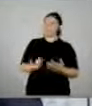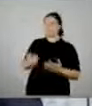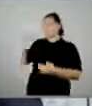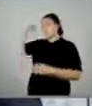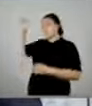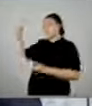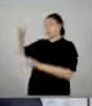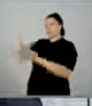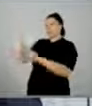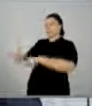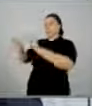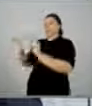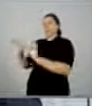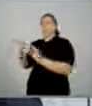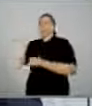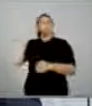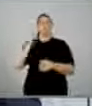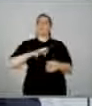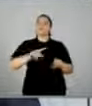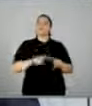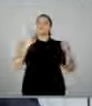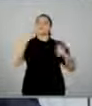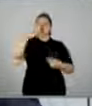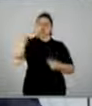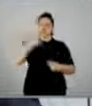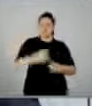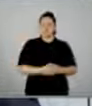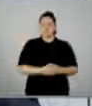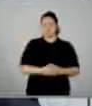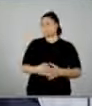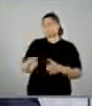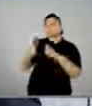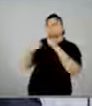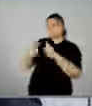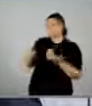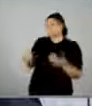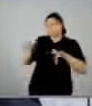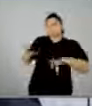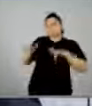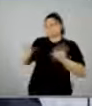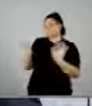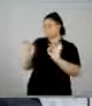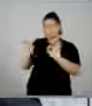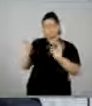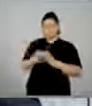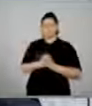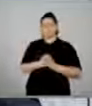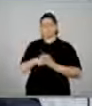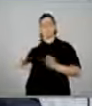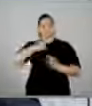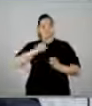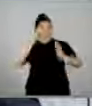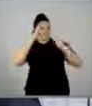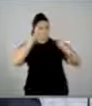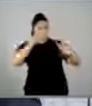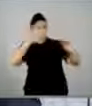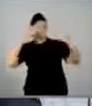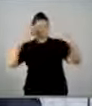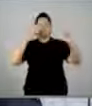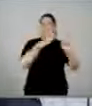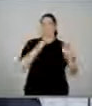yet based on the information that's in front of us. But, you know, the objective, the task doesn't change. Our focus as a government is, of course, on delivering